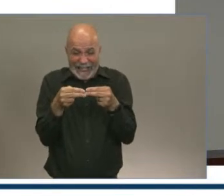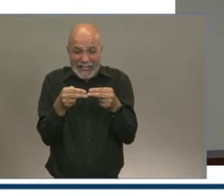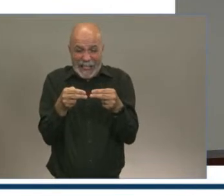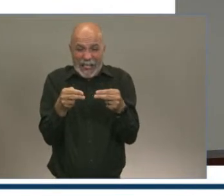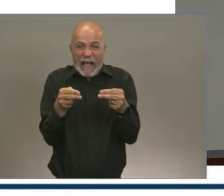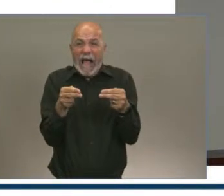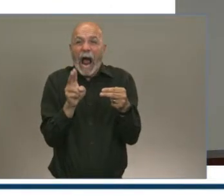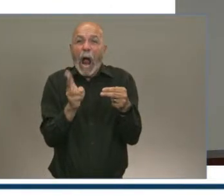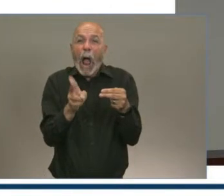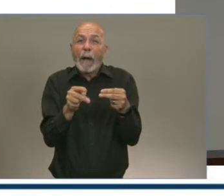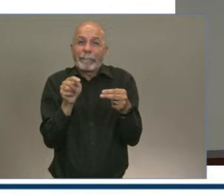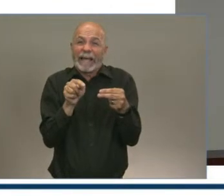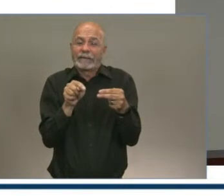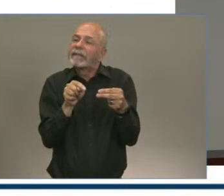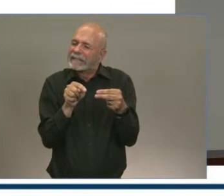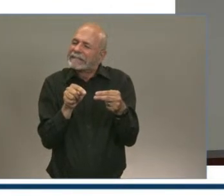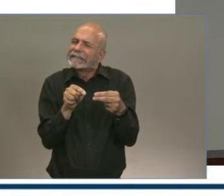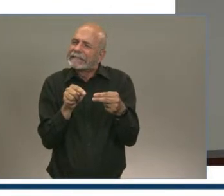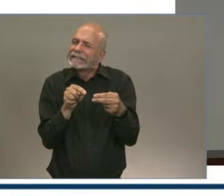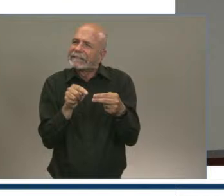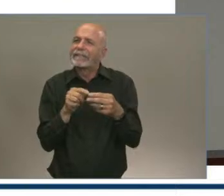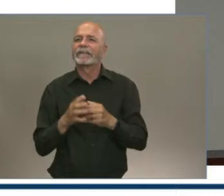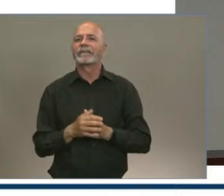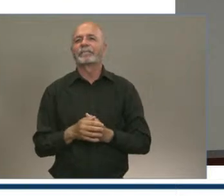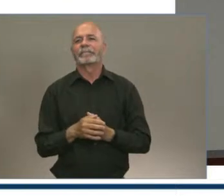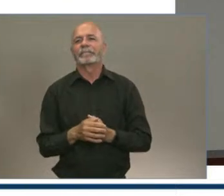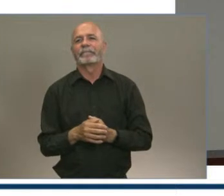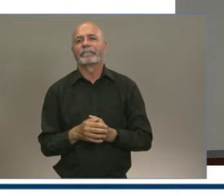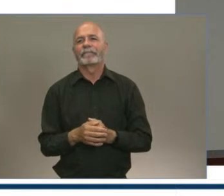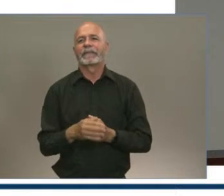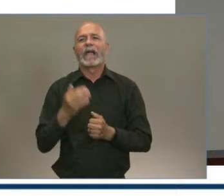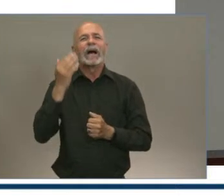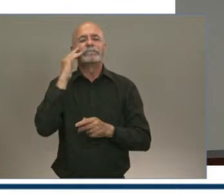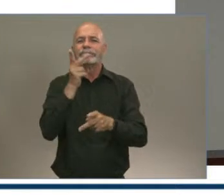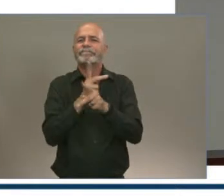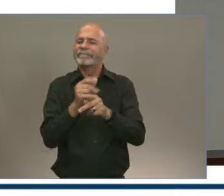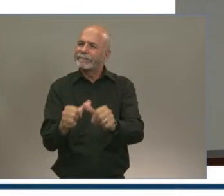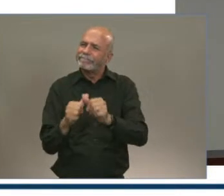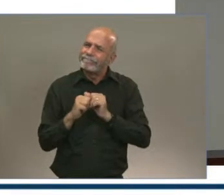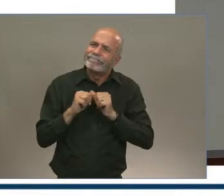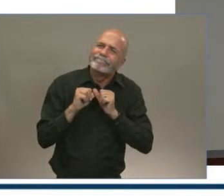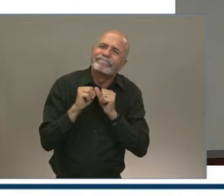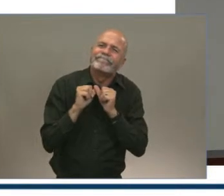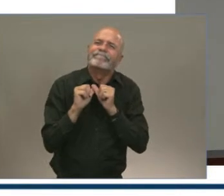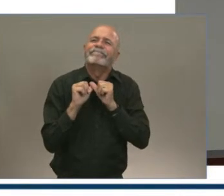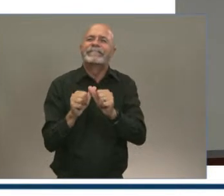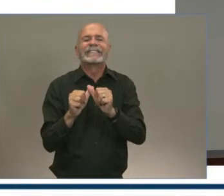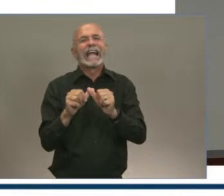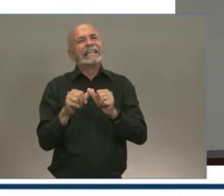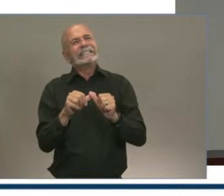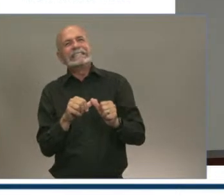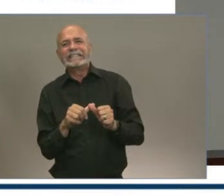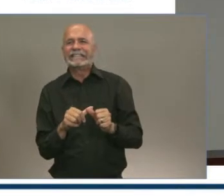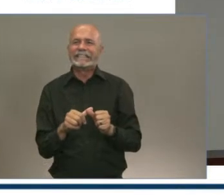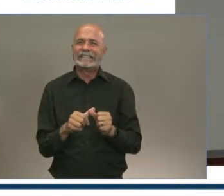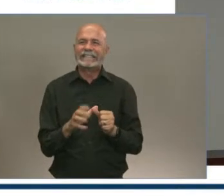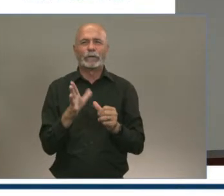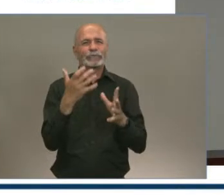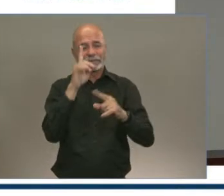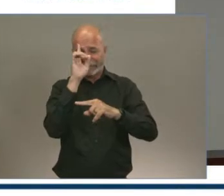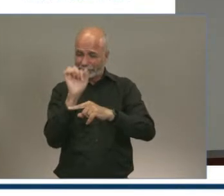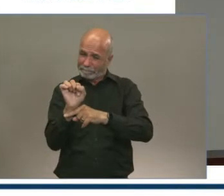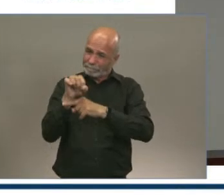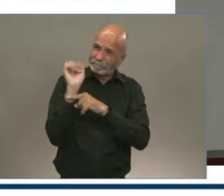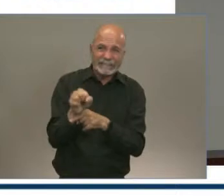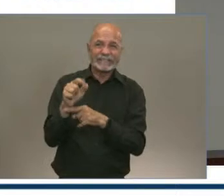are seafarers by heritage, so steady as she goes is the watchword. Continue to roar back by following protocols,